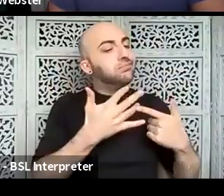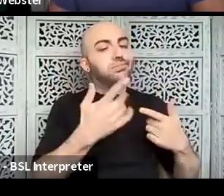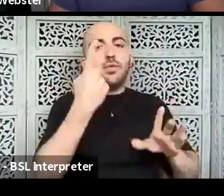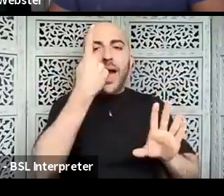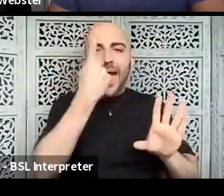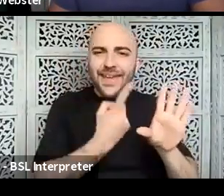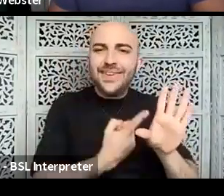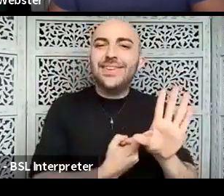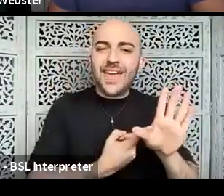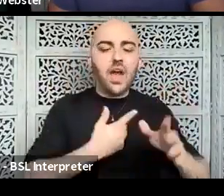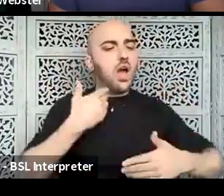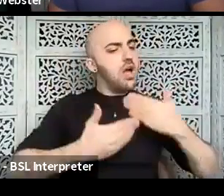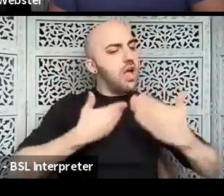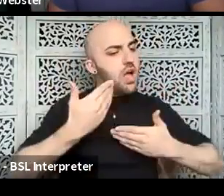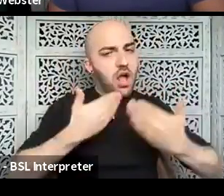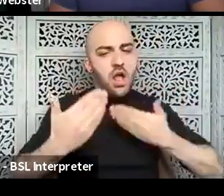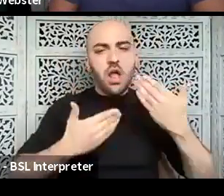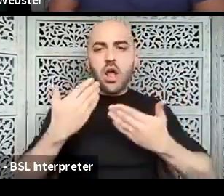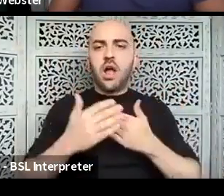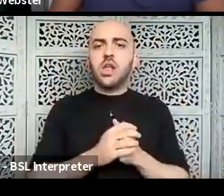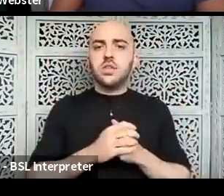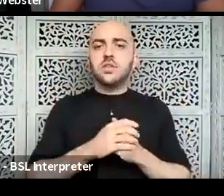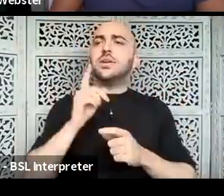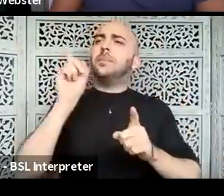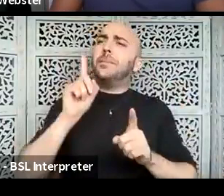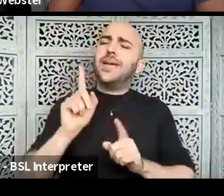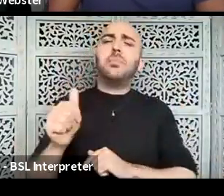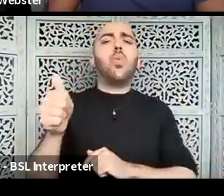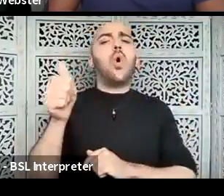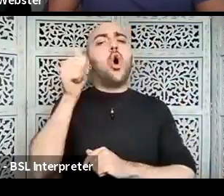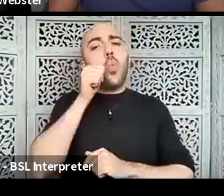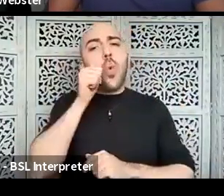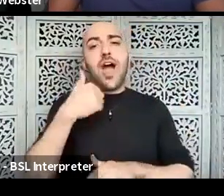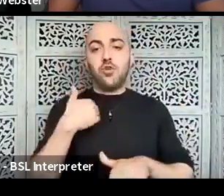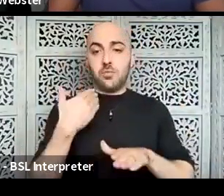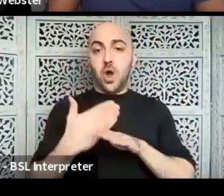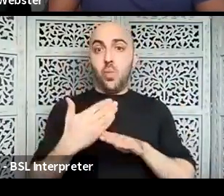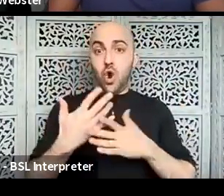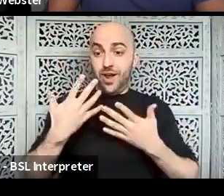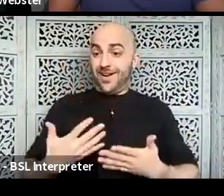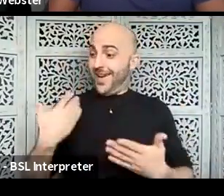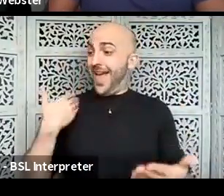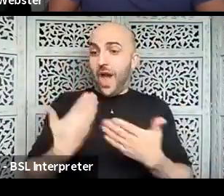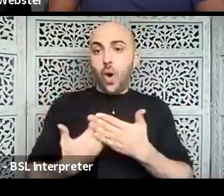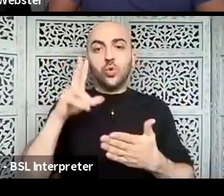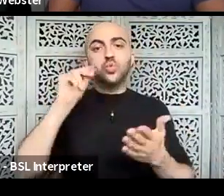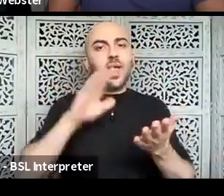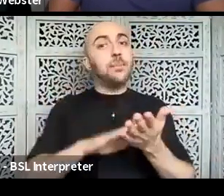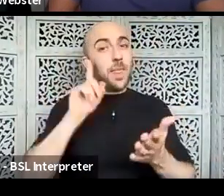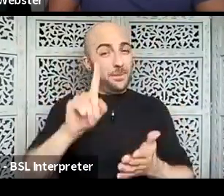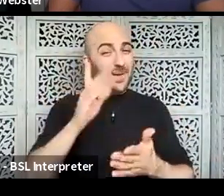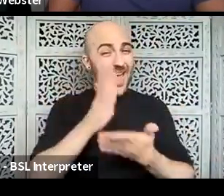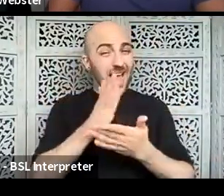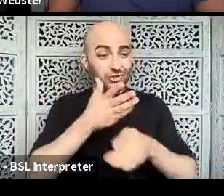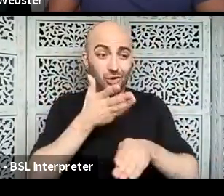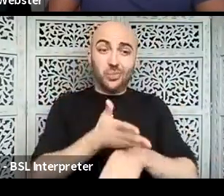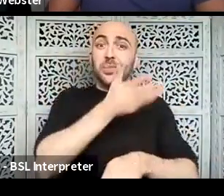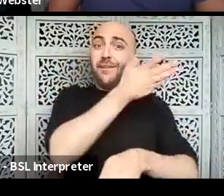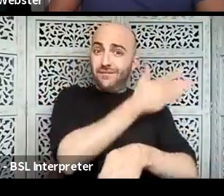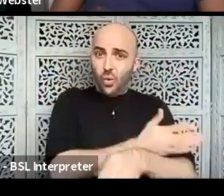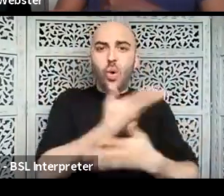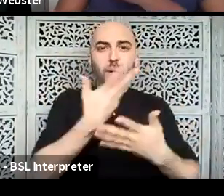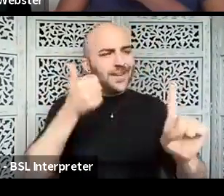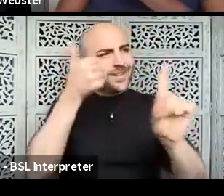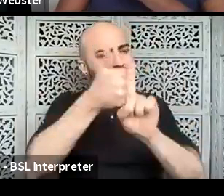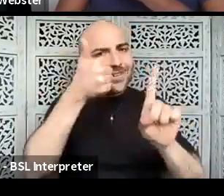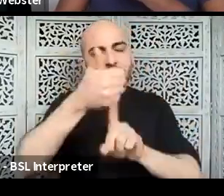actually, even though a lot of people have sort of been aware of my work in the last 12 months, it's probably been going a lot longer than that. We've been doing a lot of campaigning around mental health